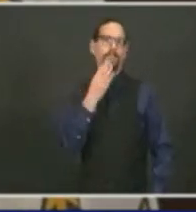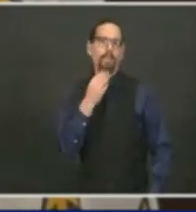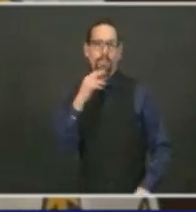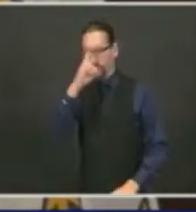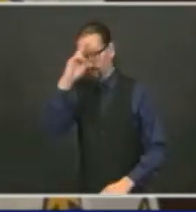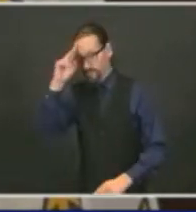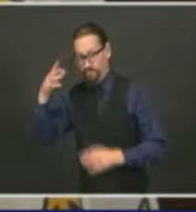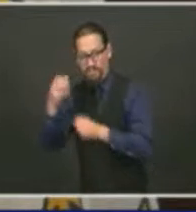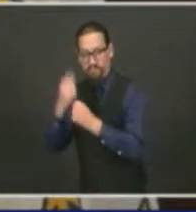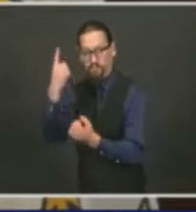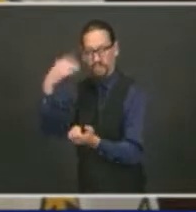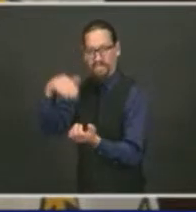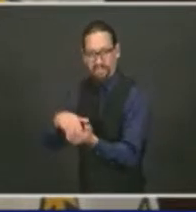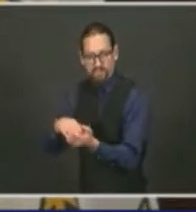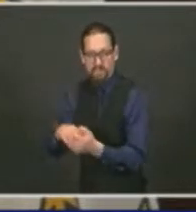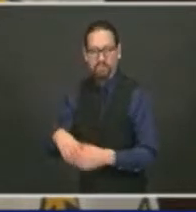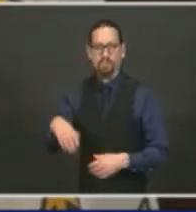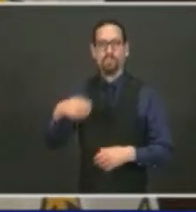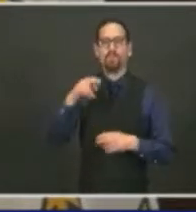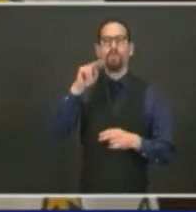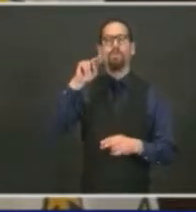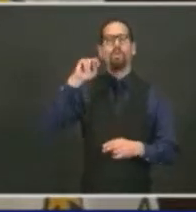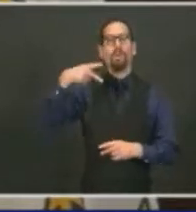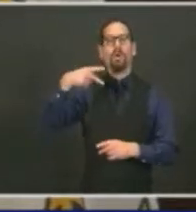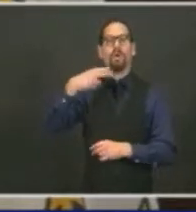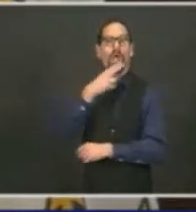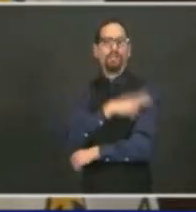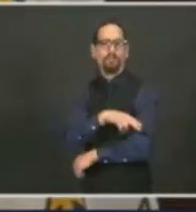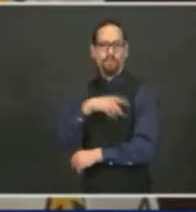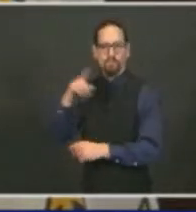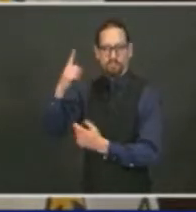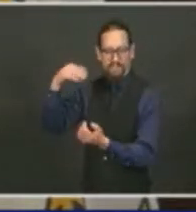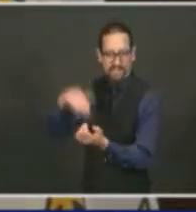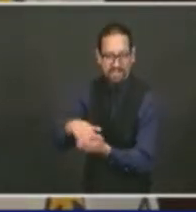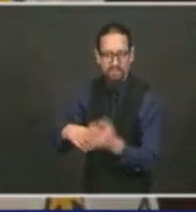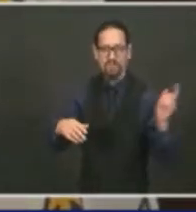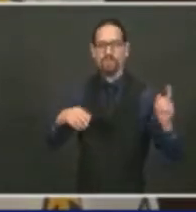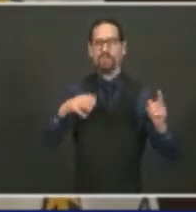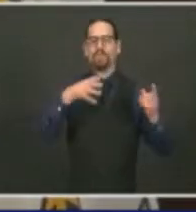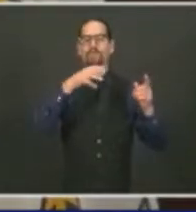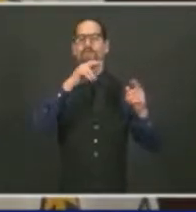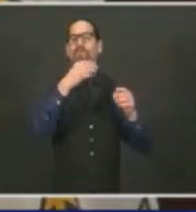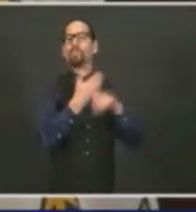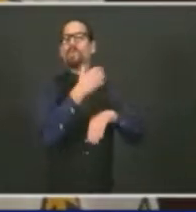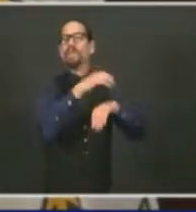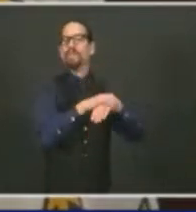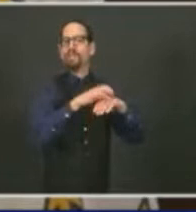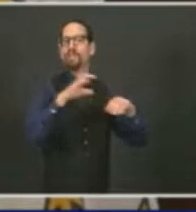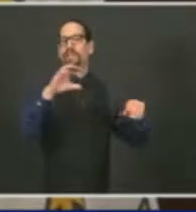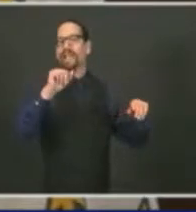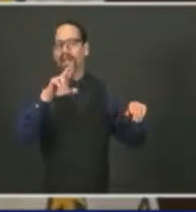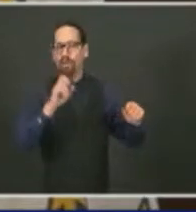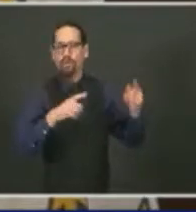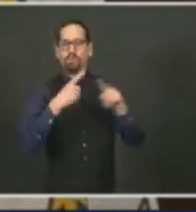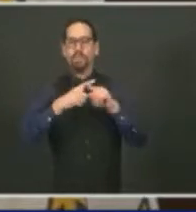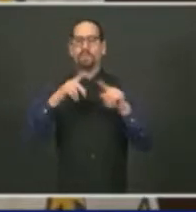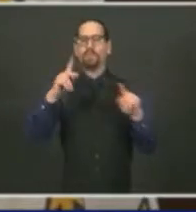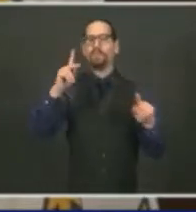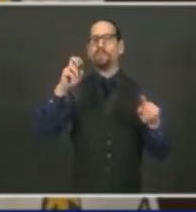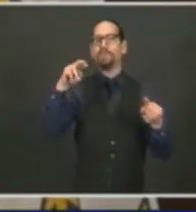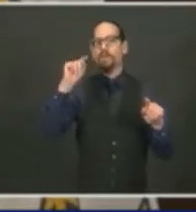2 Care New England hospitals, 1,000 to Kent Hospital, 1,000 to Women and Infants Hospital. The rest of the vaccines have gone to South